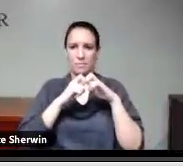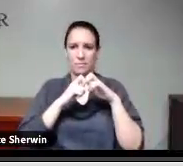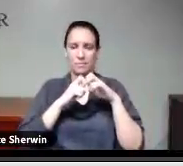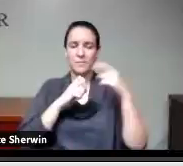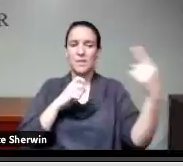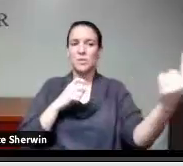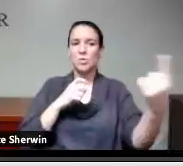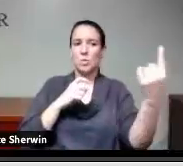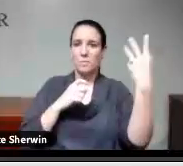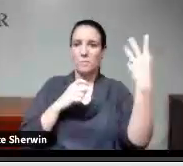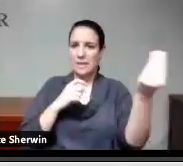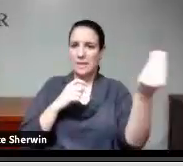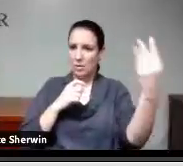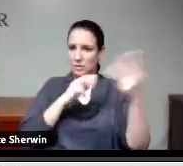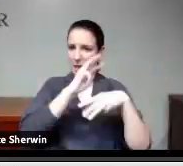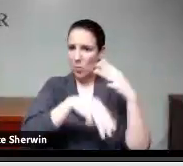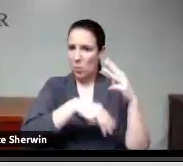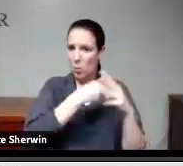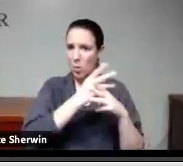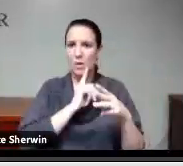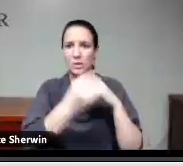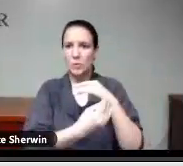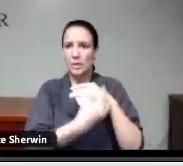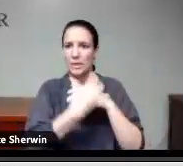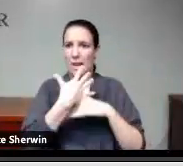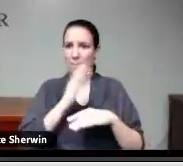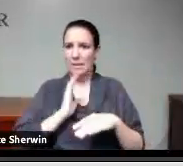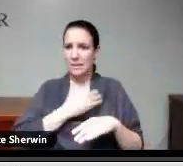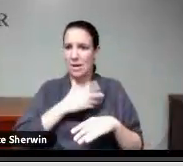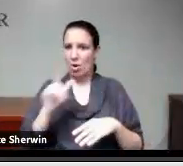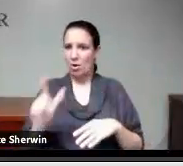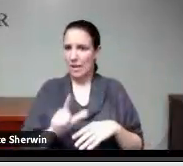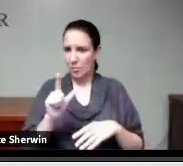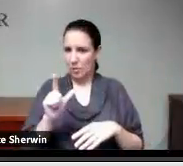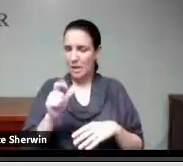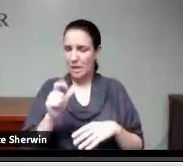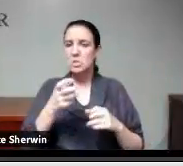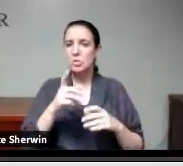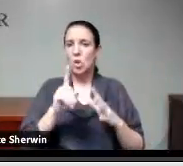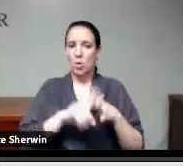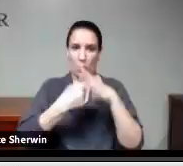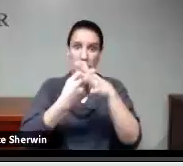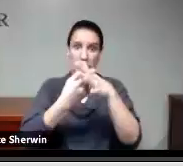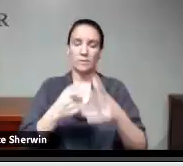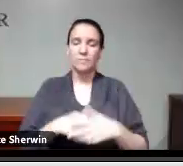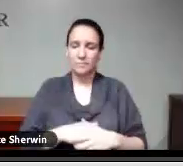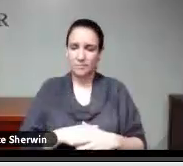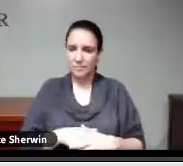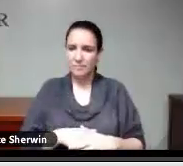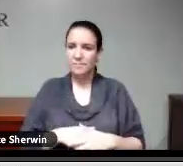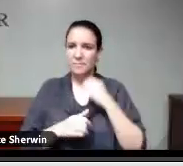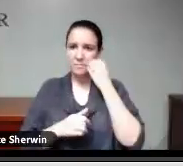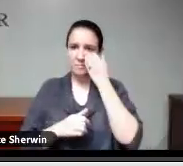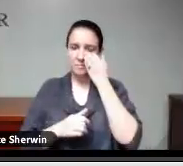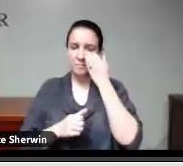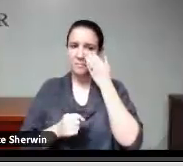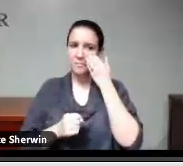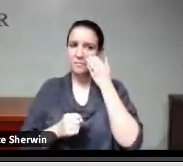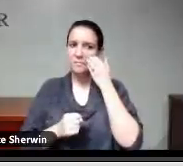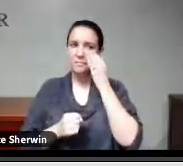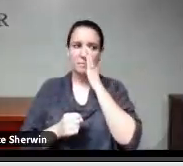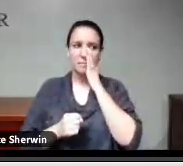us to feel like we need to respond. And so we take action and we hire someone, or we